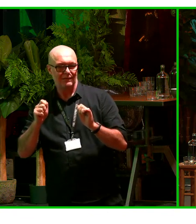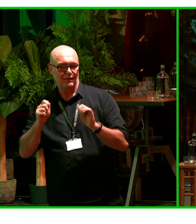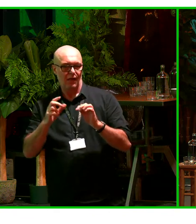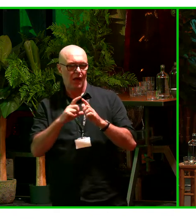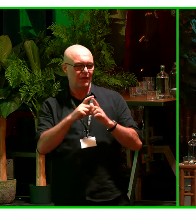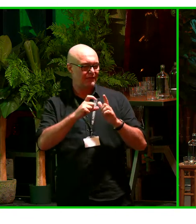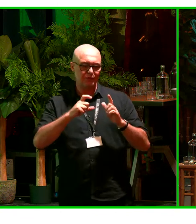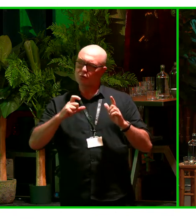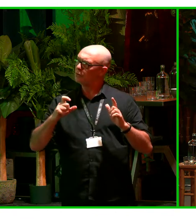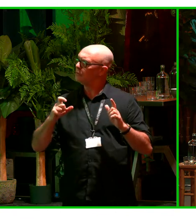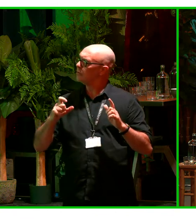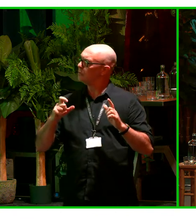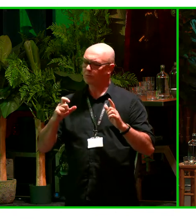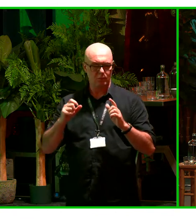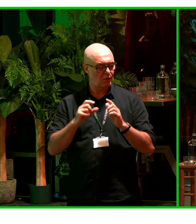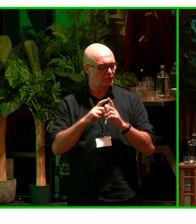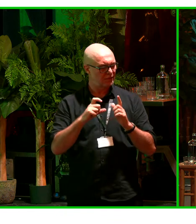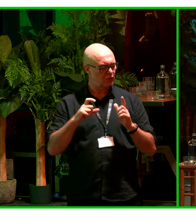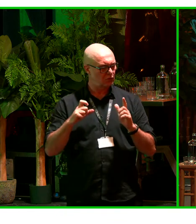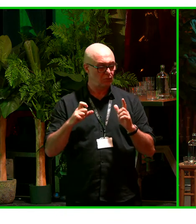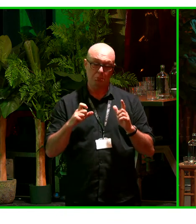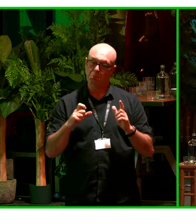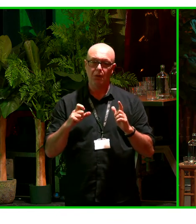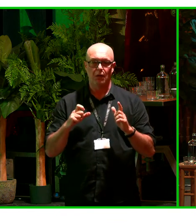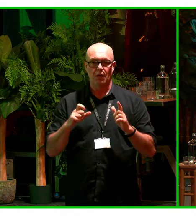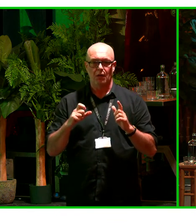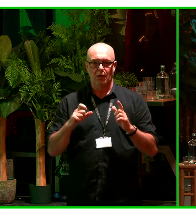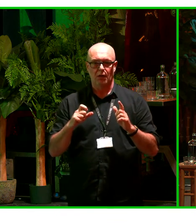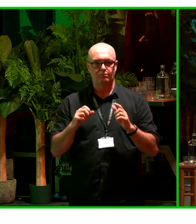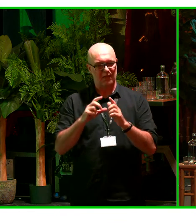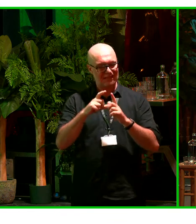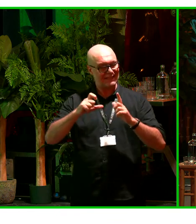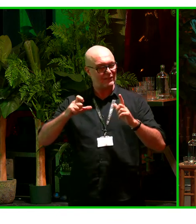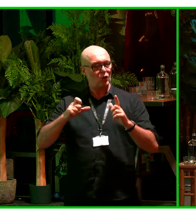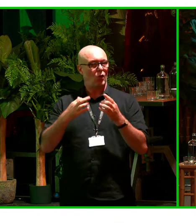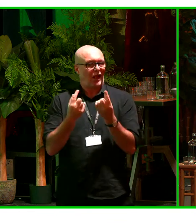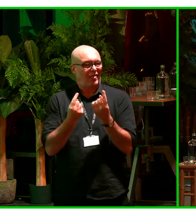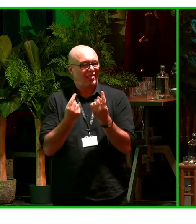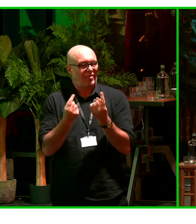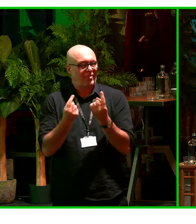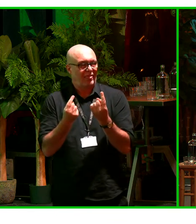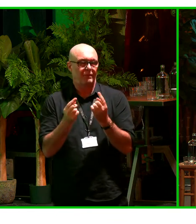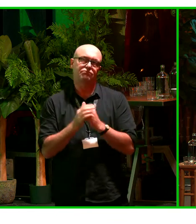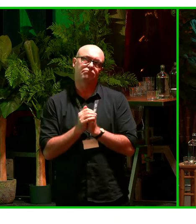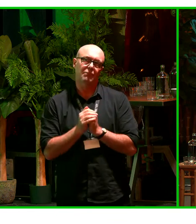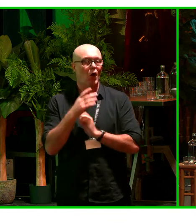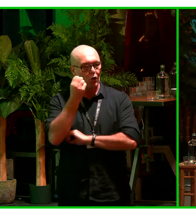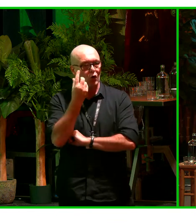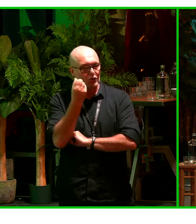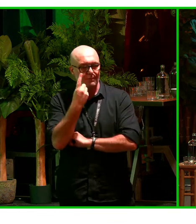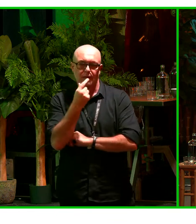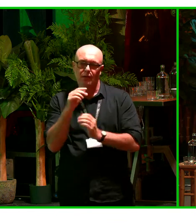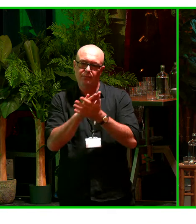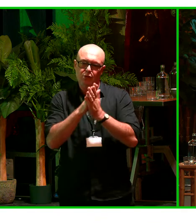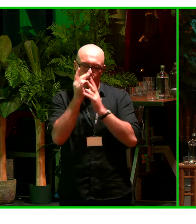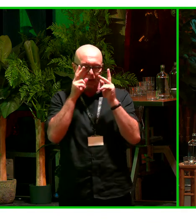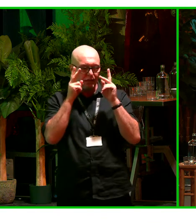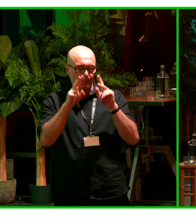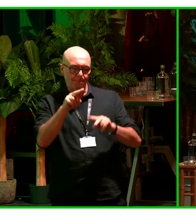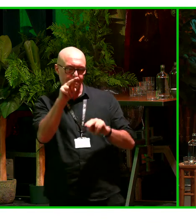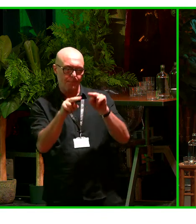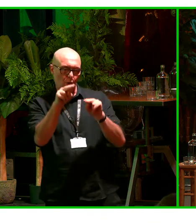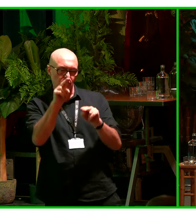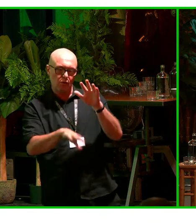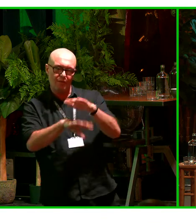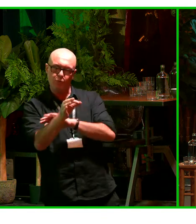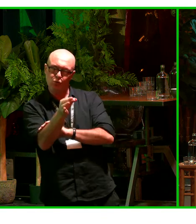will allow you to really model your whole city. It will allow you to make decisions and manage